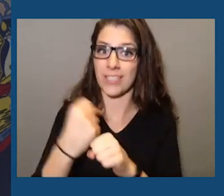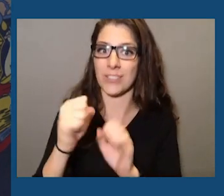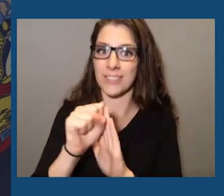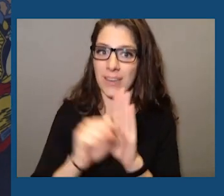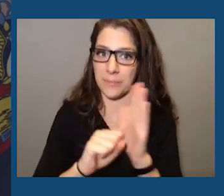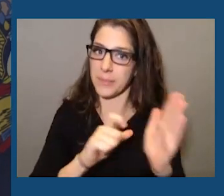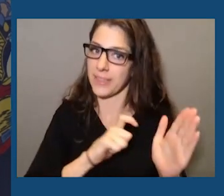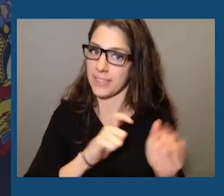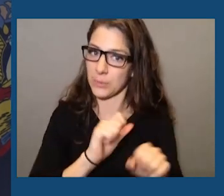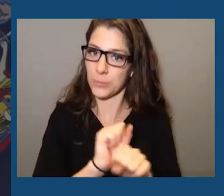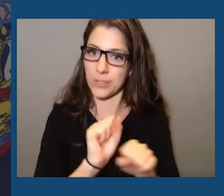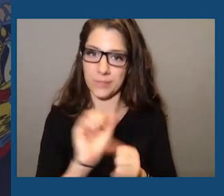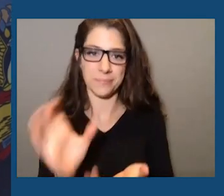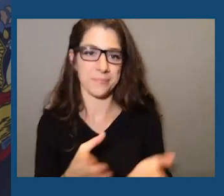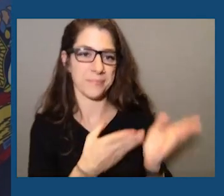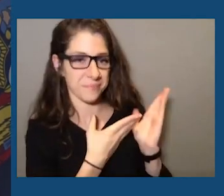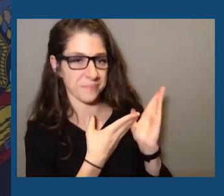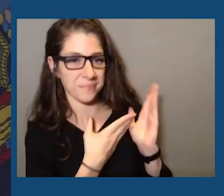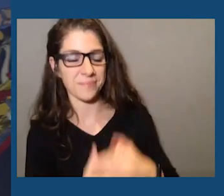bow.